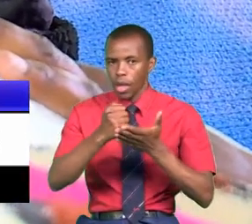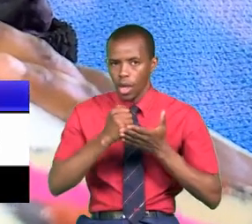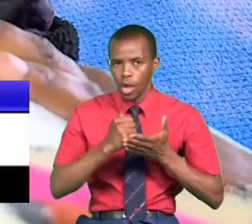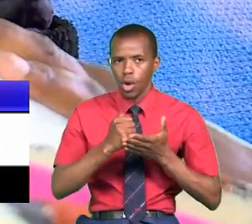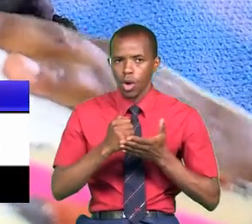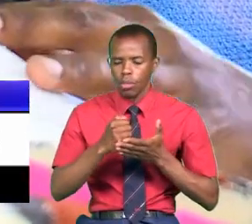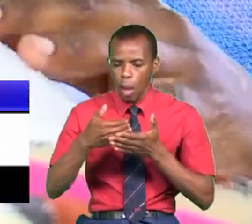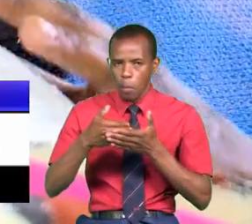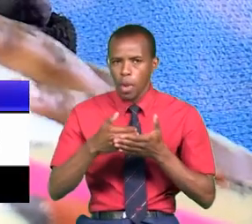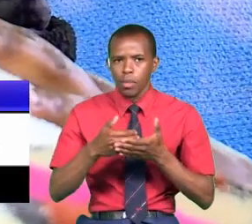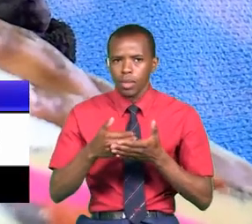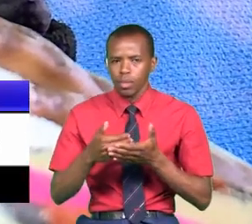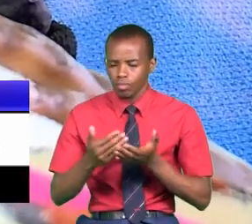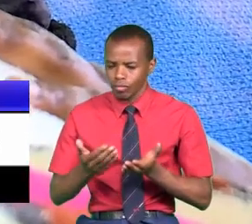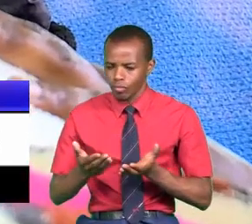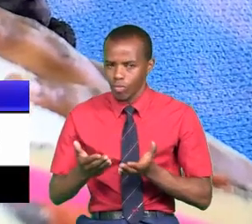ya mtoto wangu ili shoot